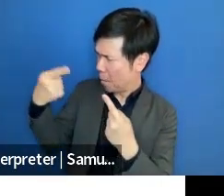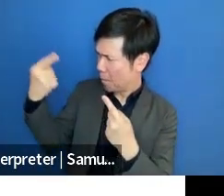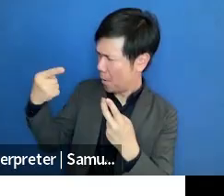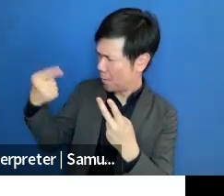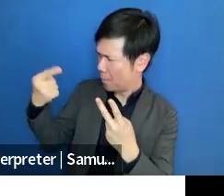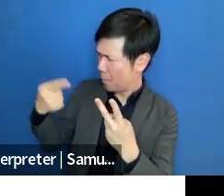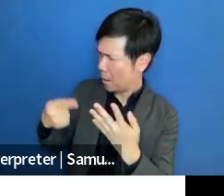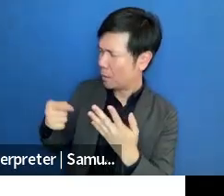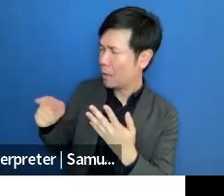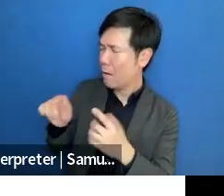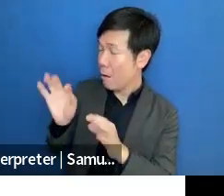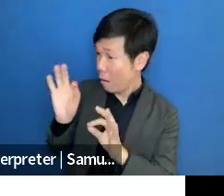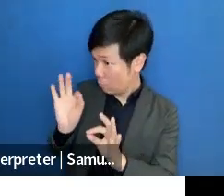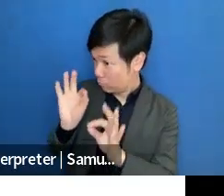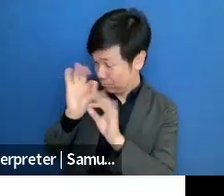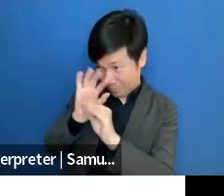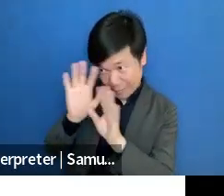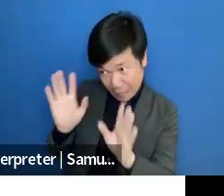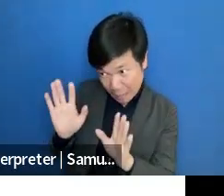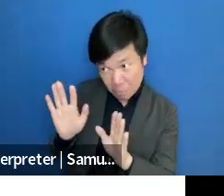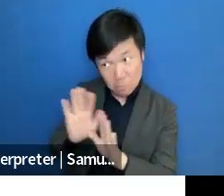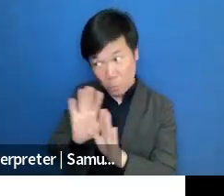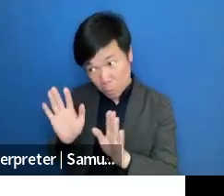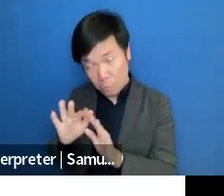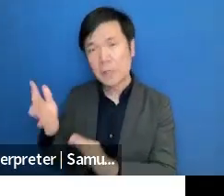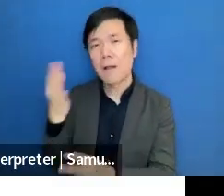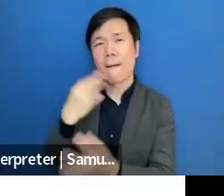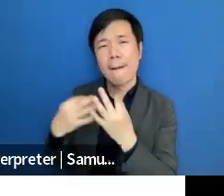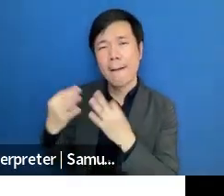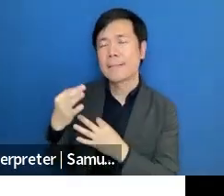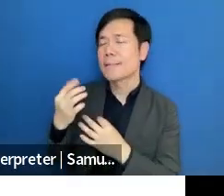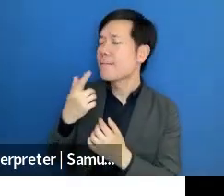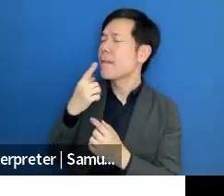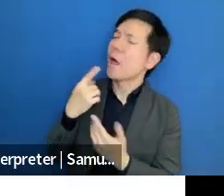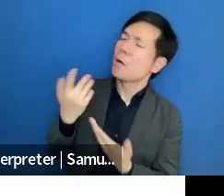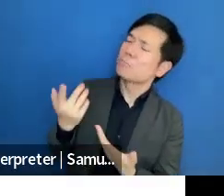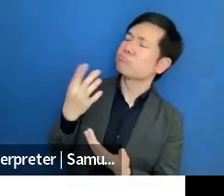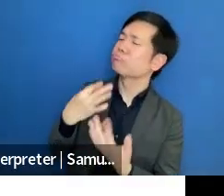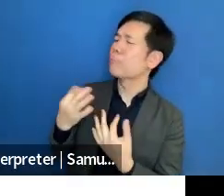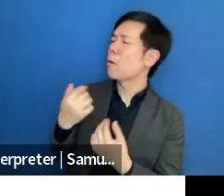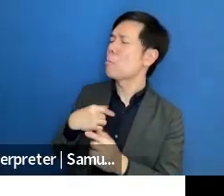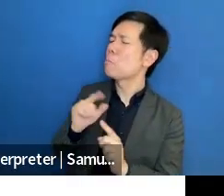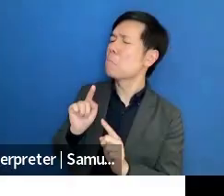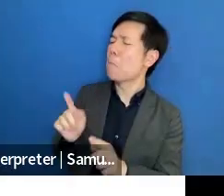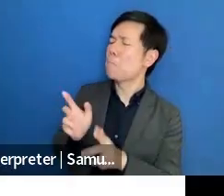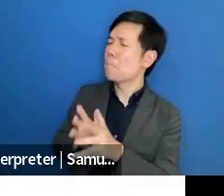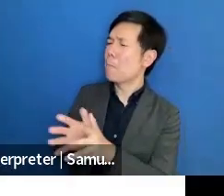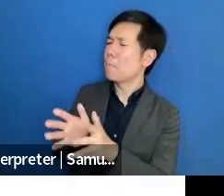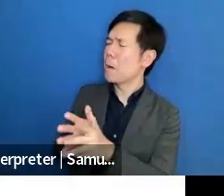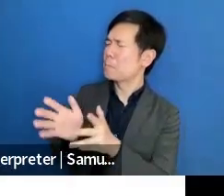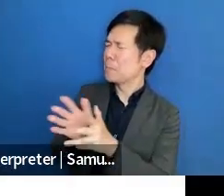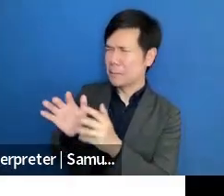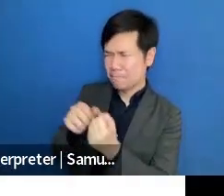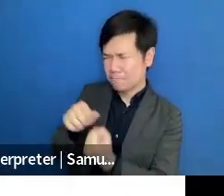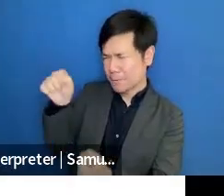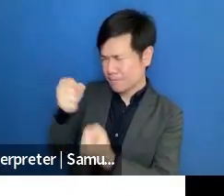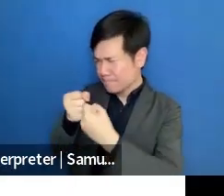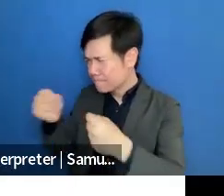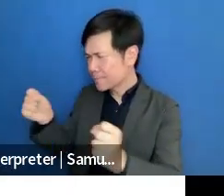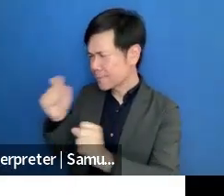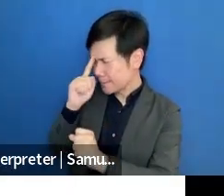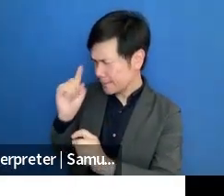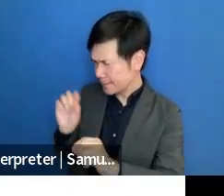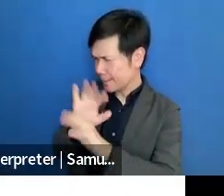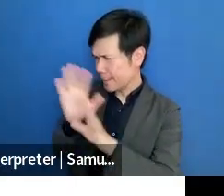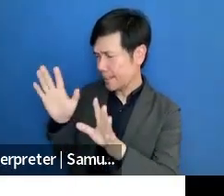allow ample time for questions and to encourage participants to ask for clarification where needed. Our solution